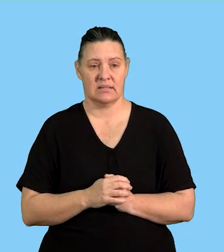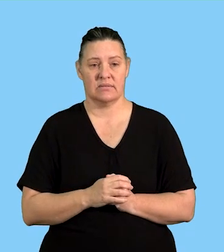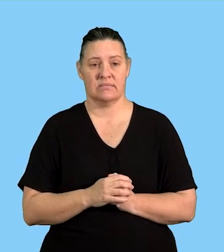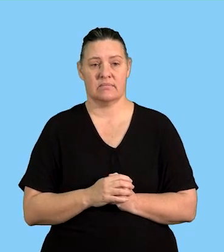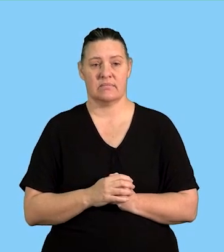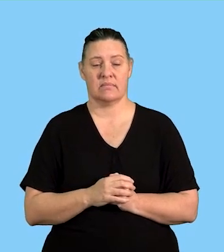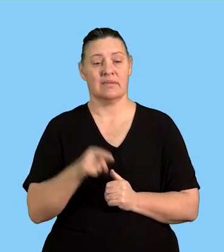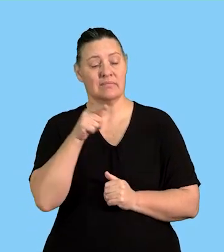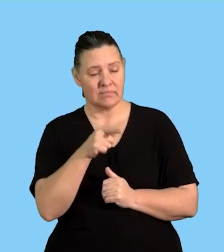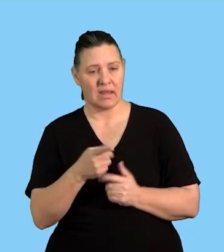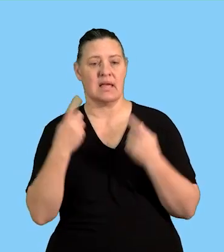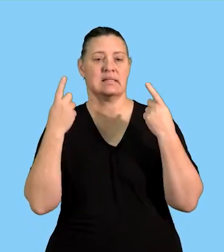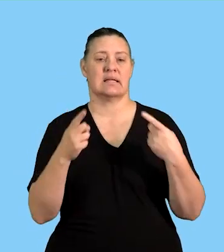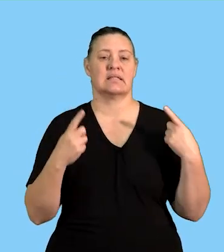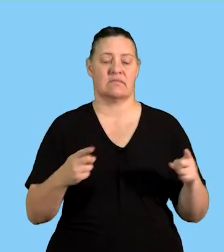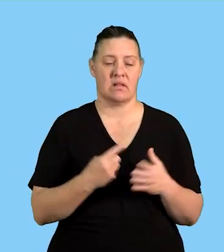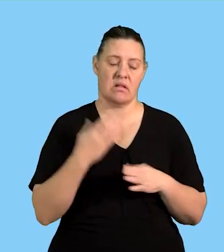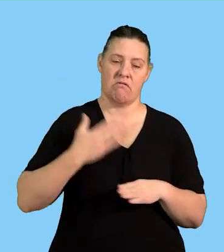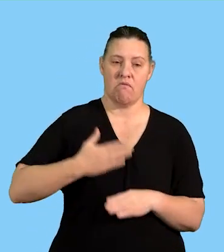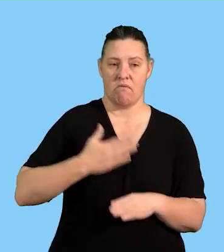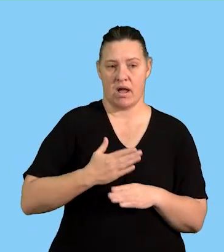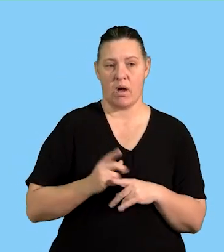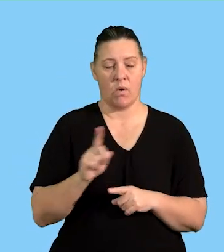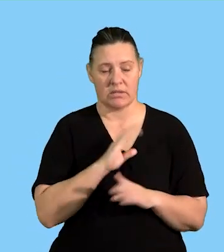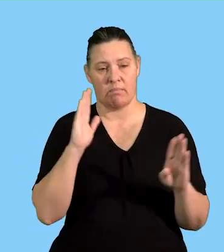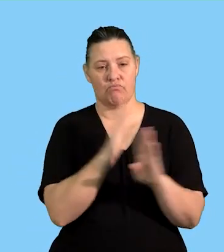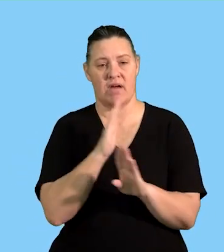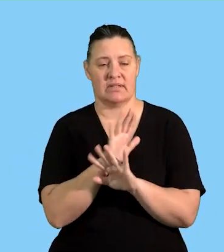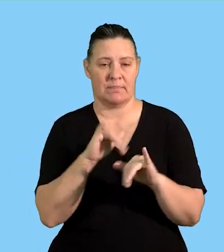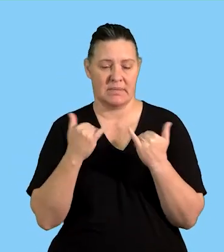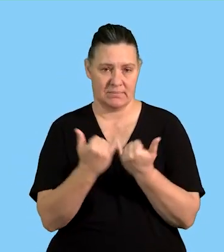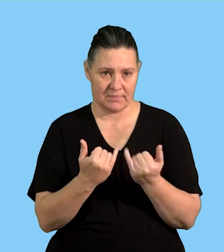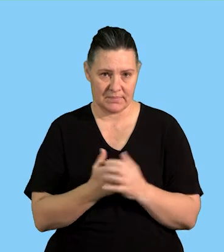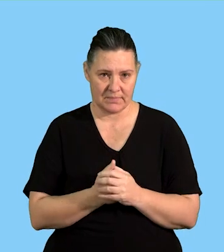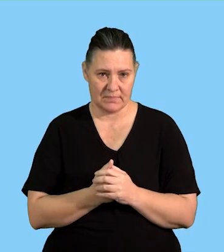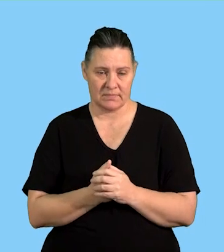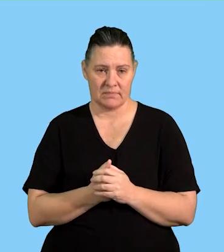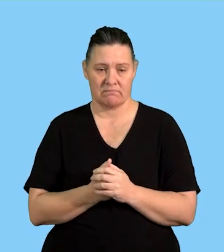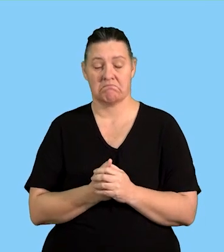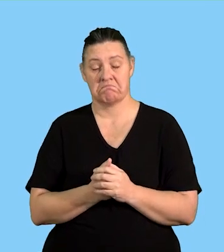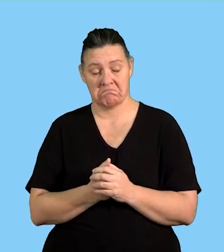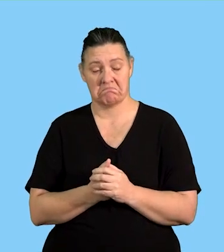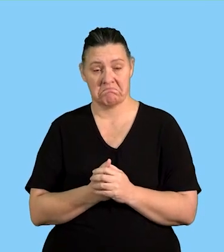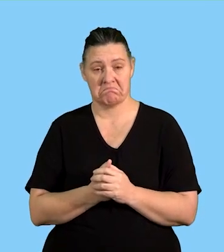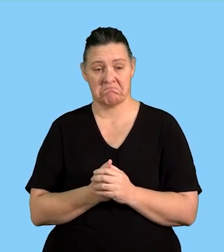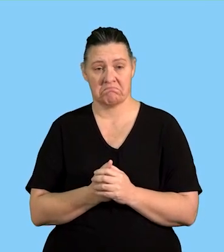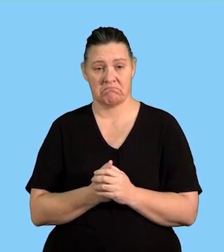Ltd. has been successful operating as a private company.